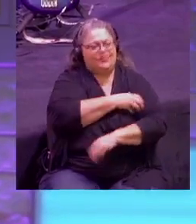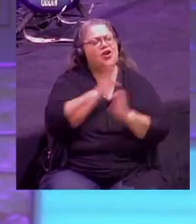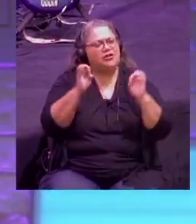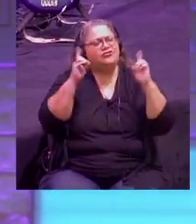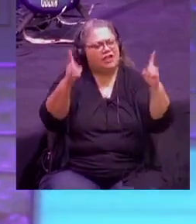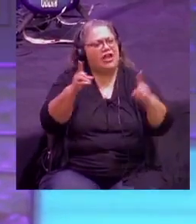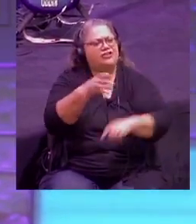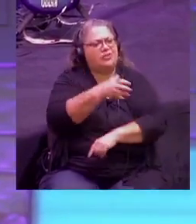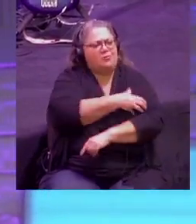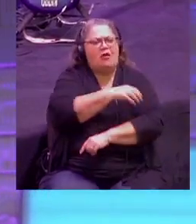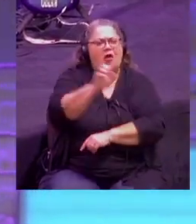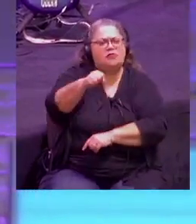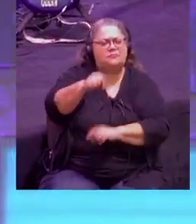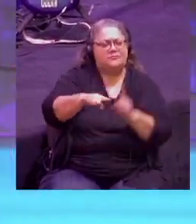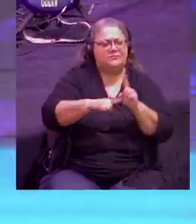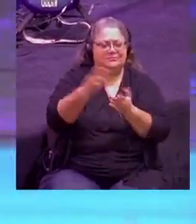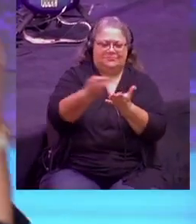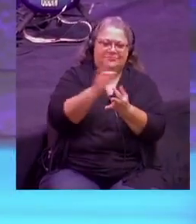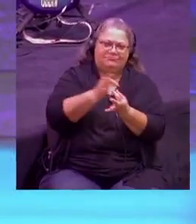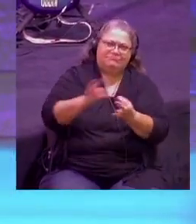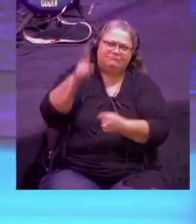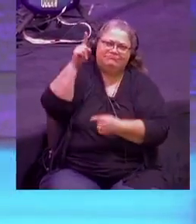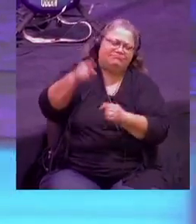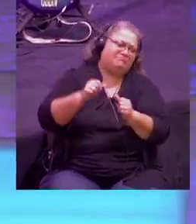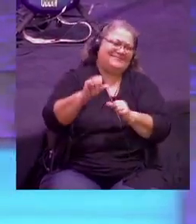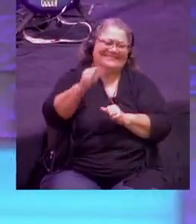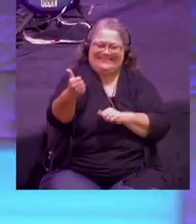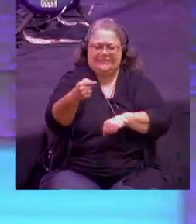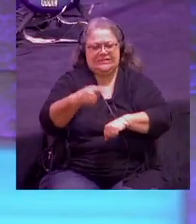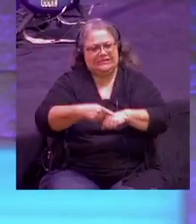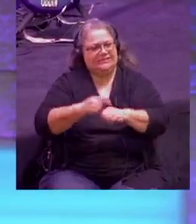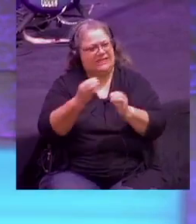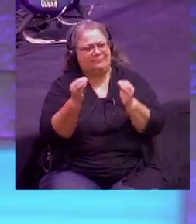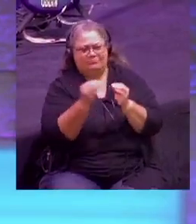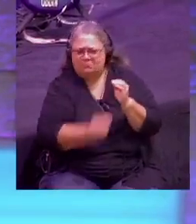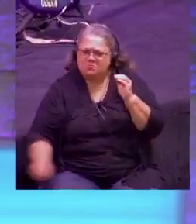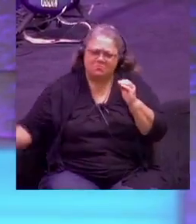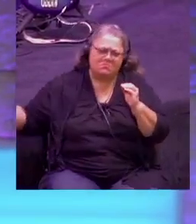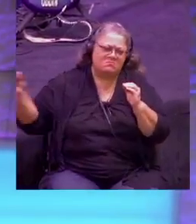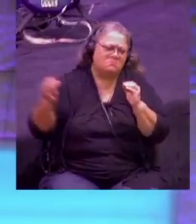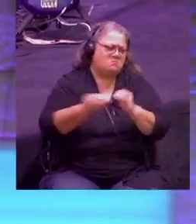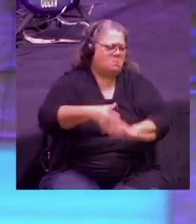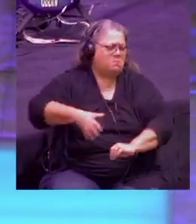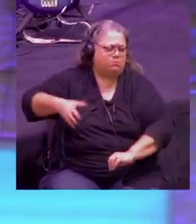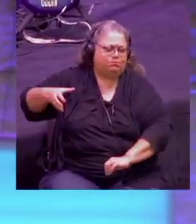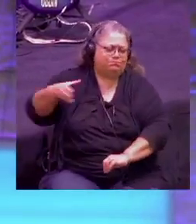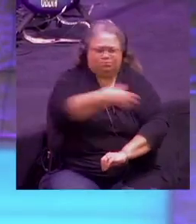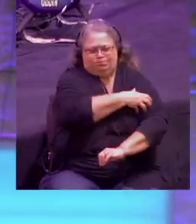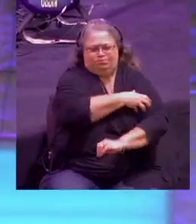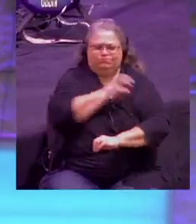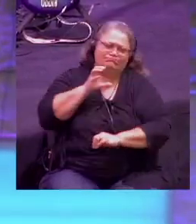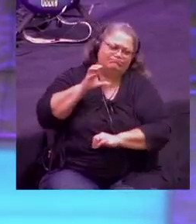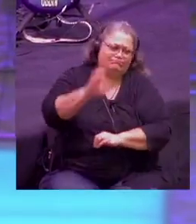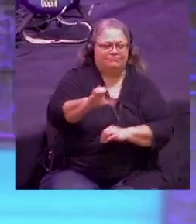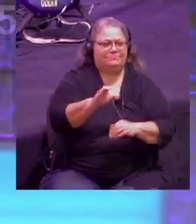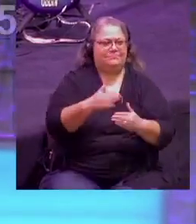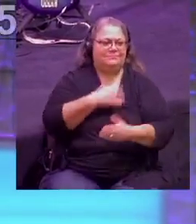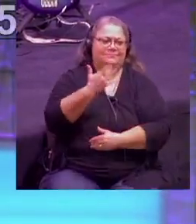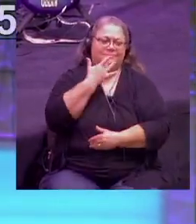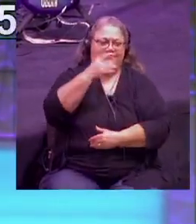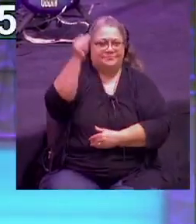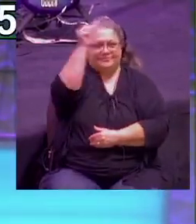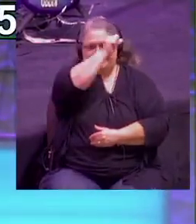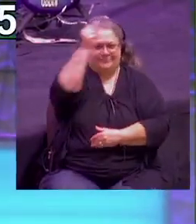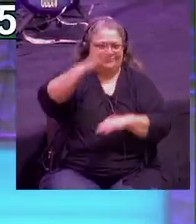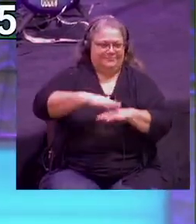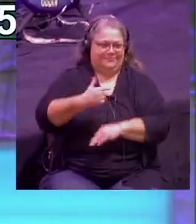powerful. But the Holy Spirit is 10 times exponentially more powerful. I would rather have the anointing on me than have